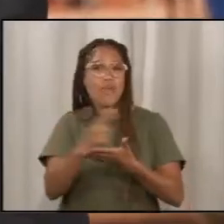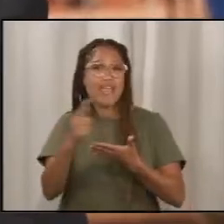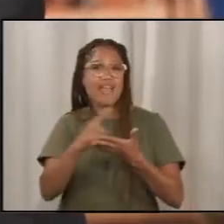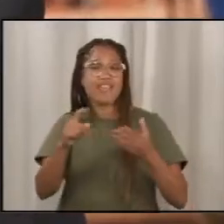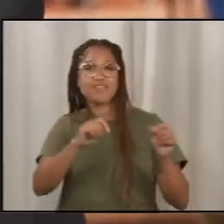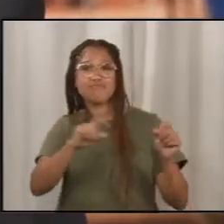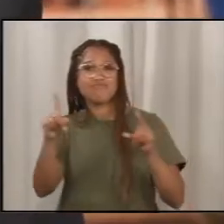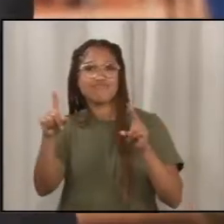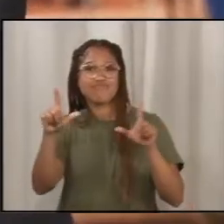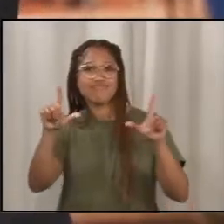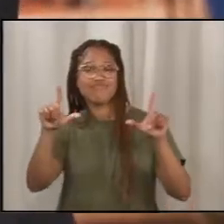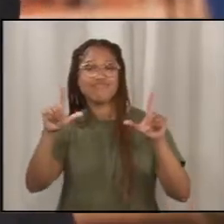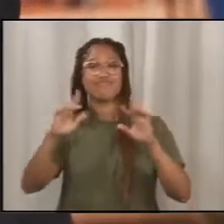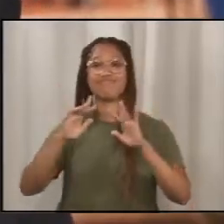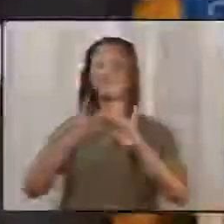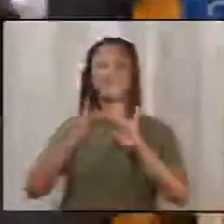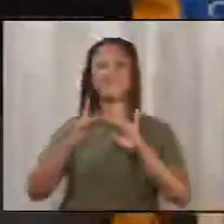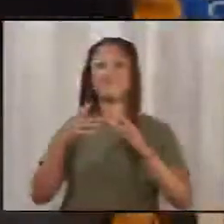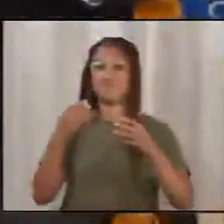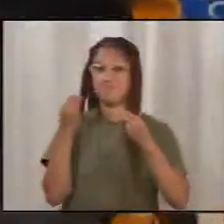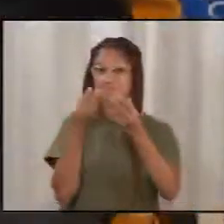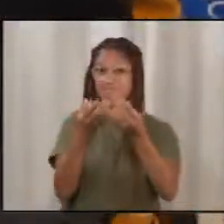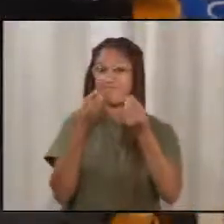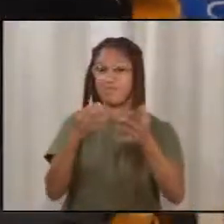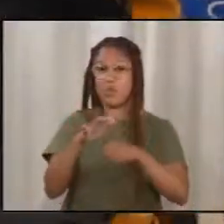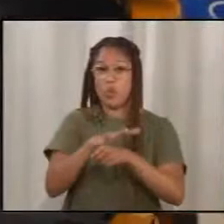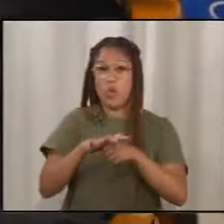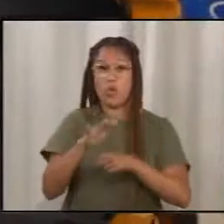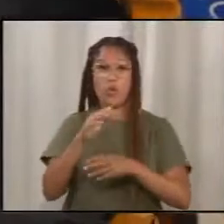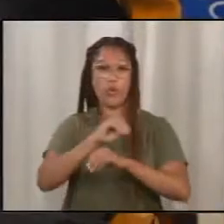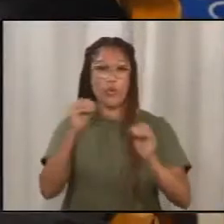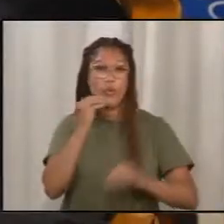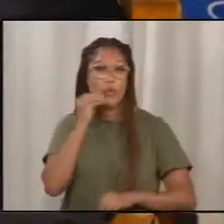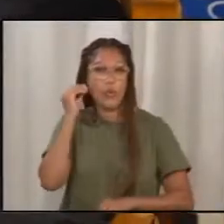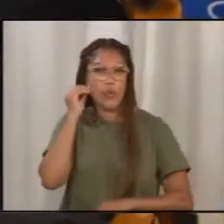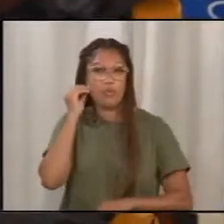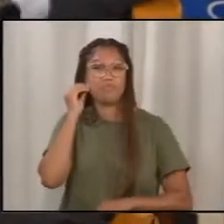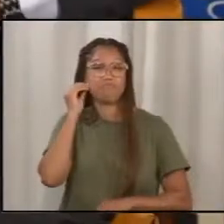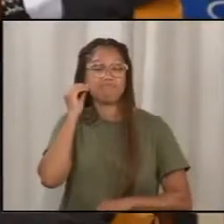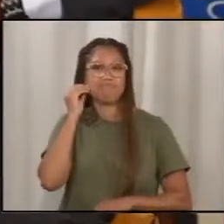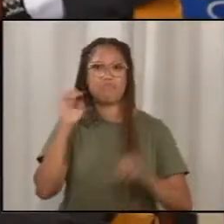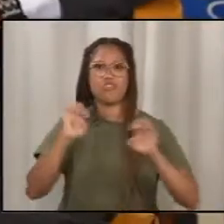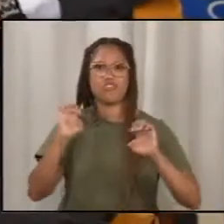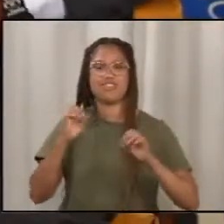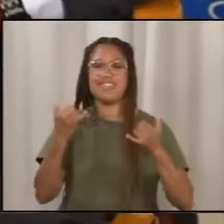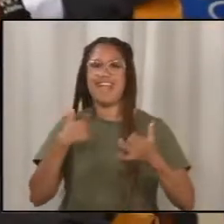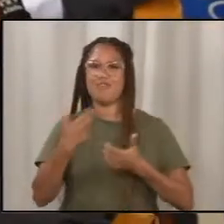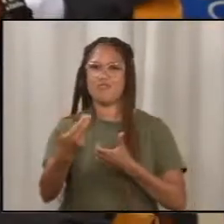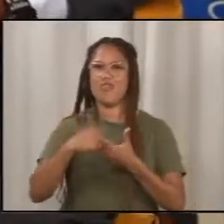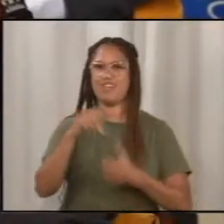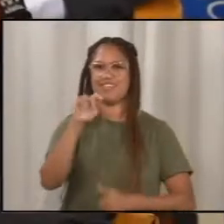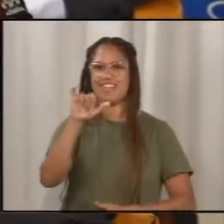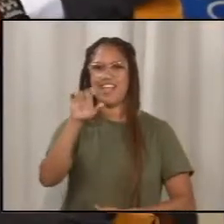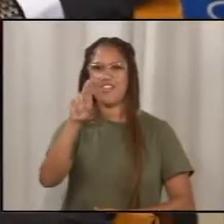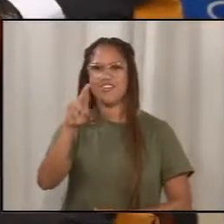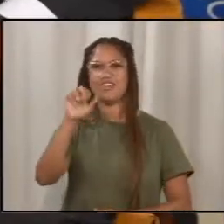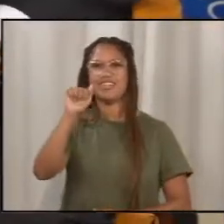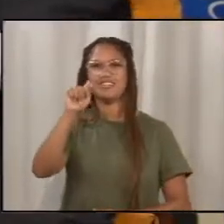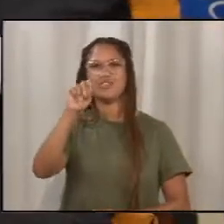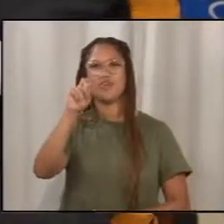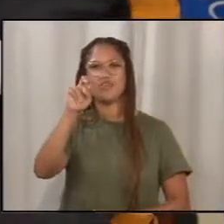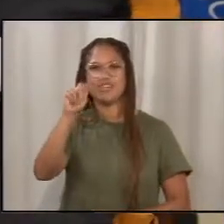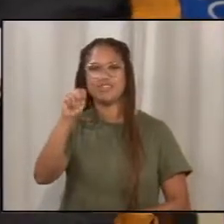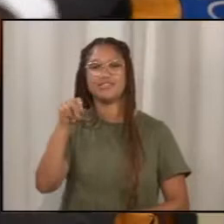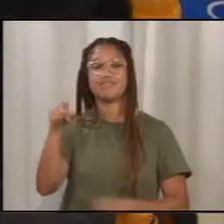our local homelessness emergency. I'm joined today by Tyler Atonin, the coordinator of our city's